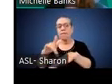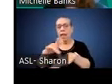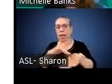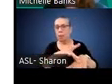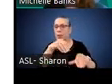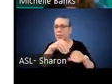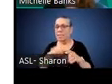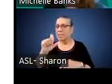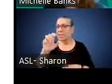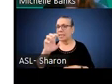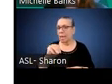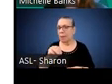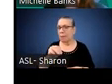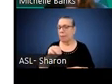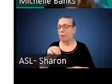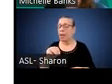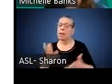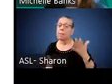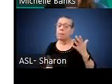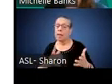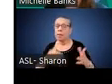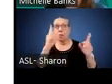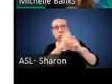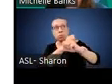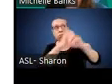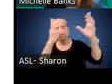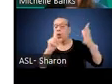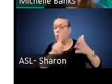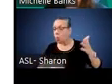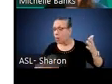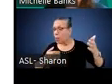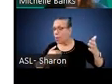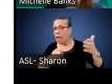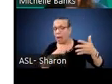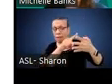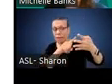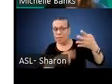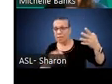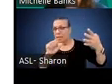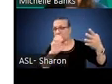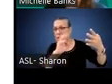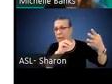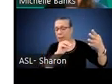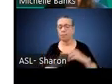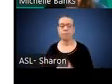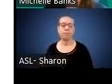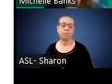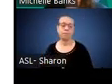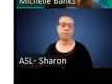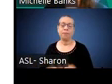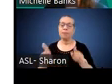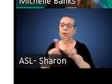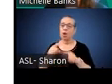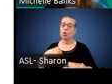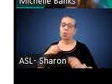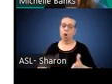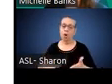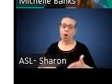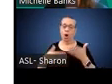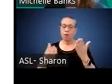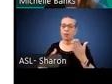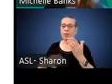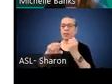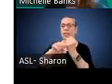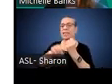field and where they may have a fit there now or in the future. In NextGen Careers, we're also offering career extended